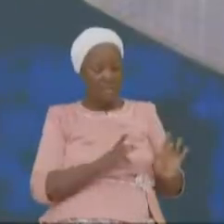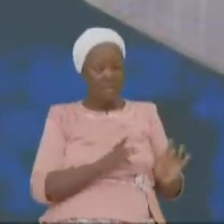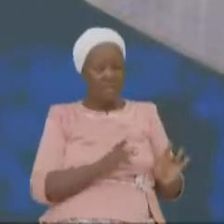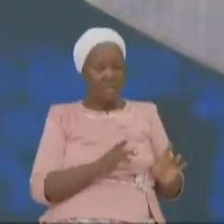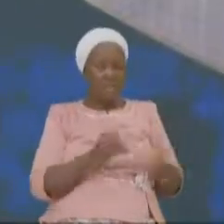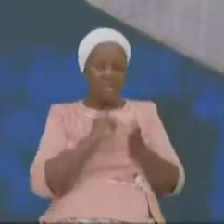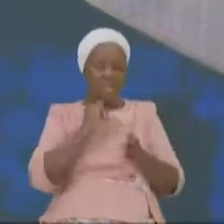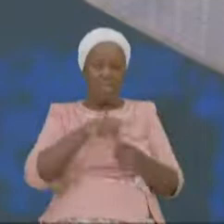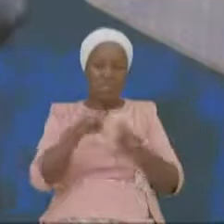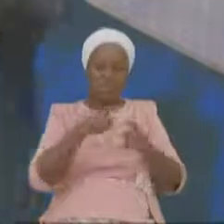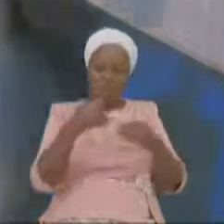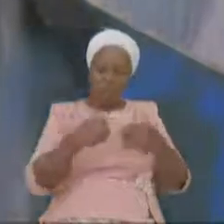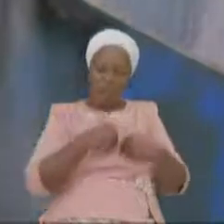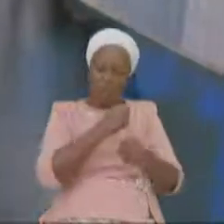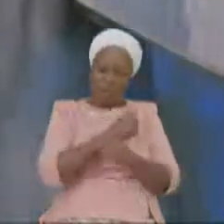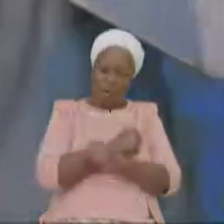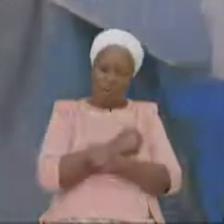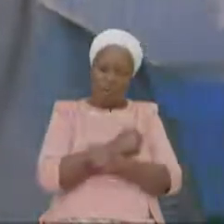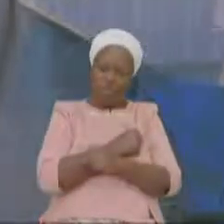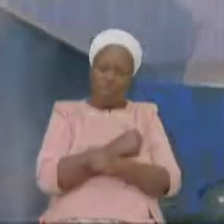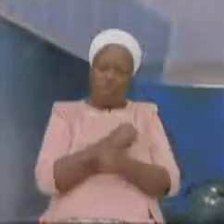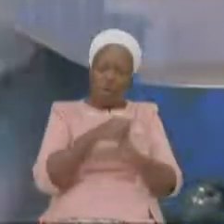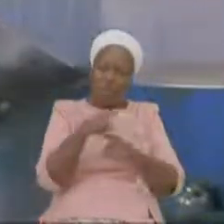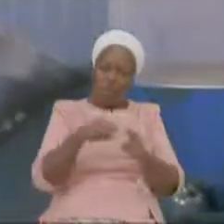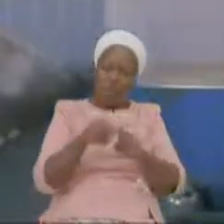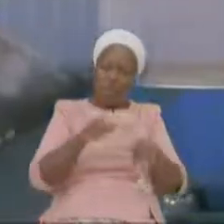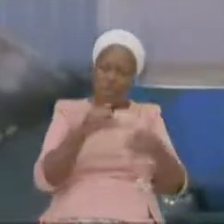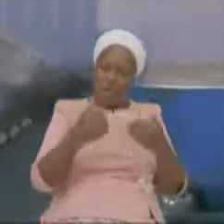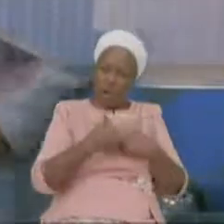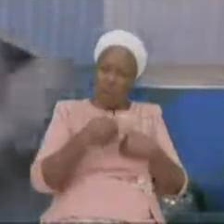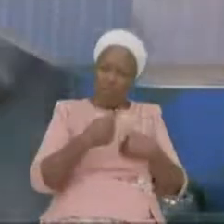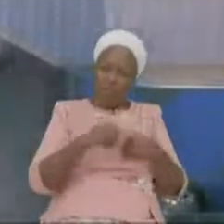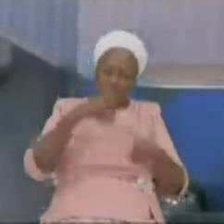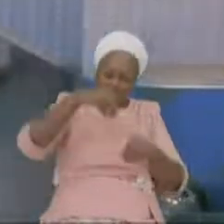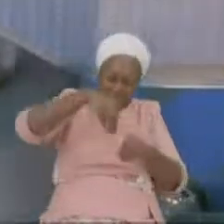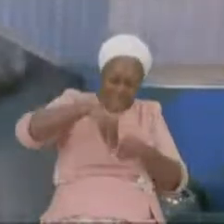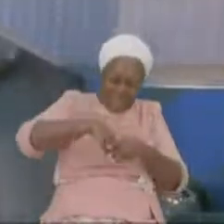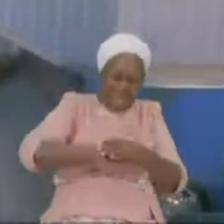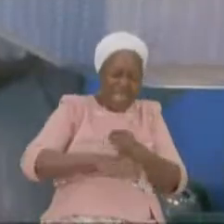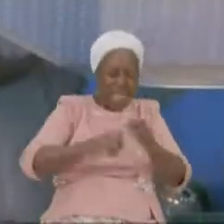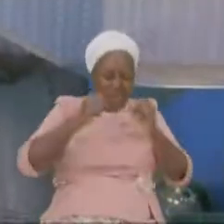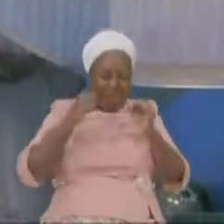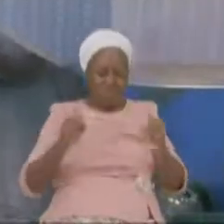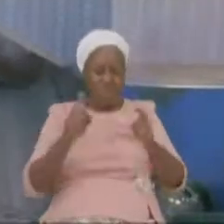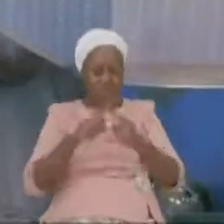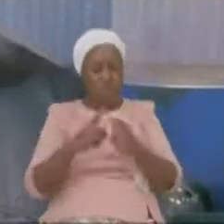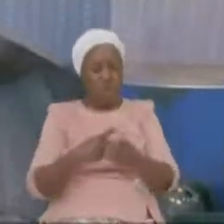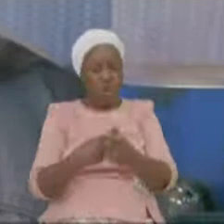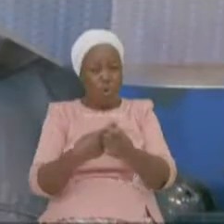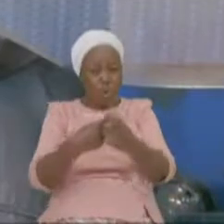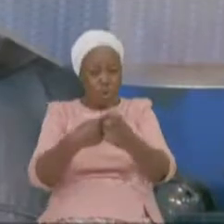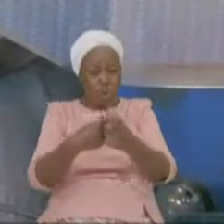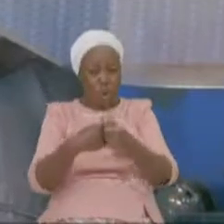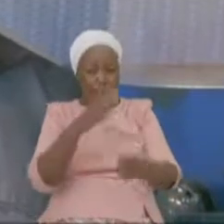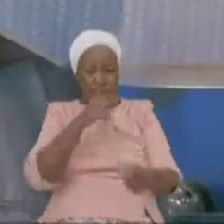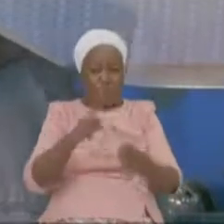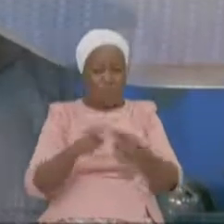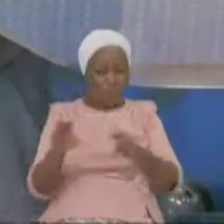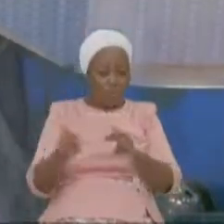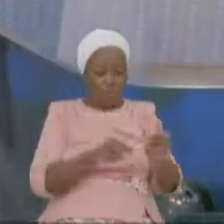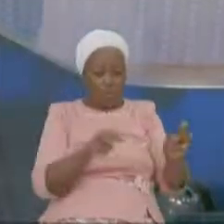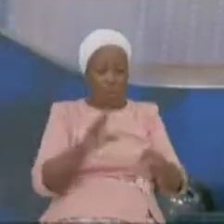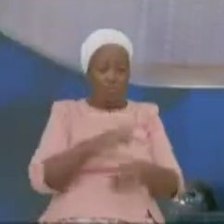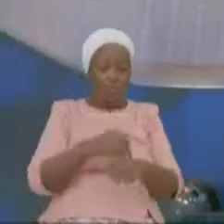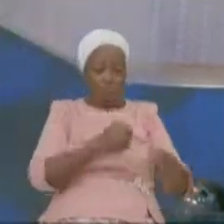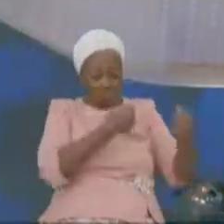love? When did you have the inner strength to run and to move on